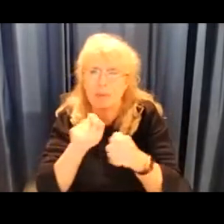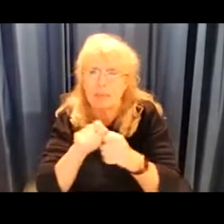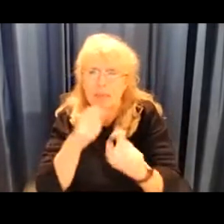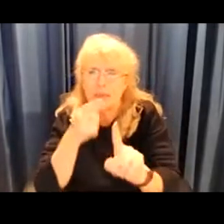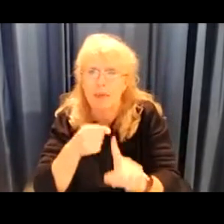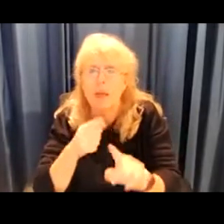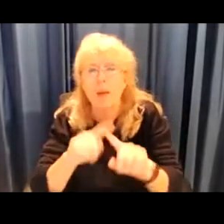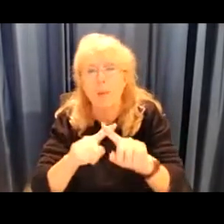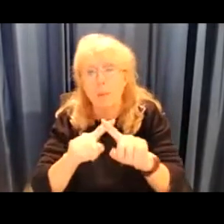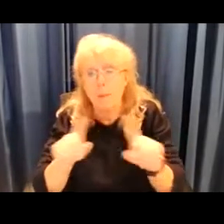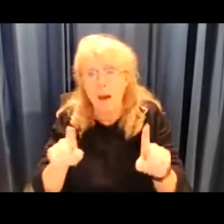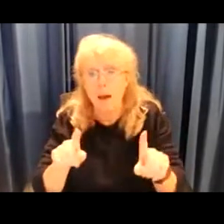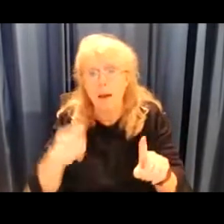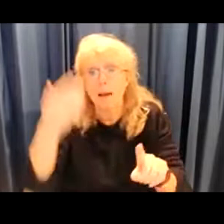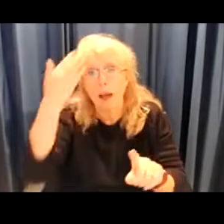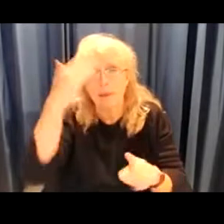we